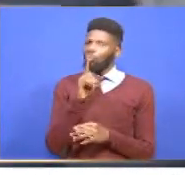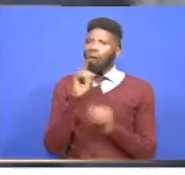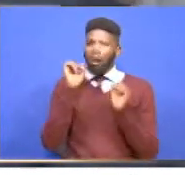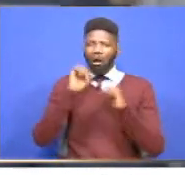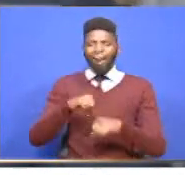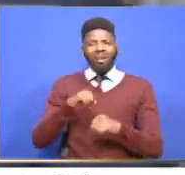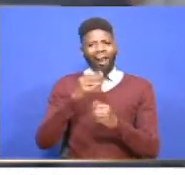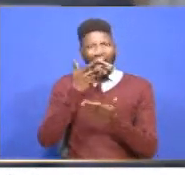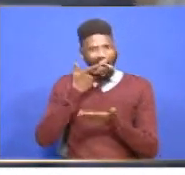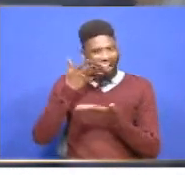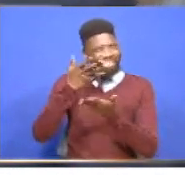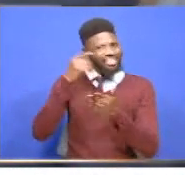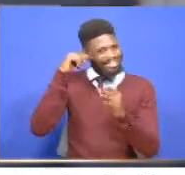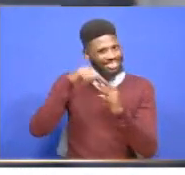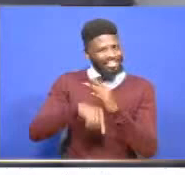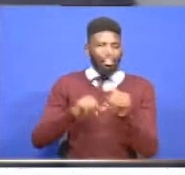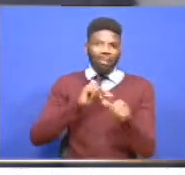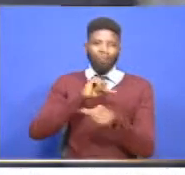to